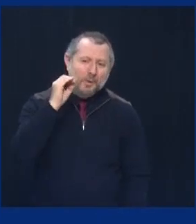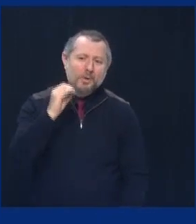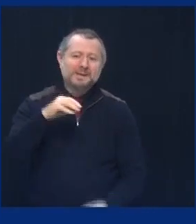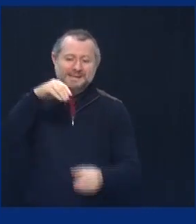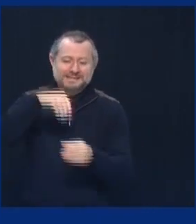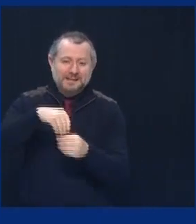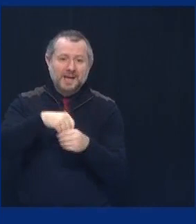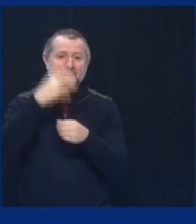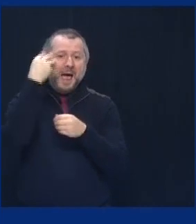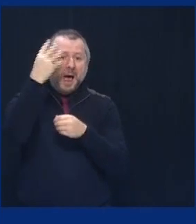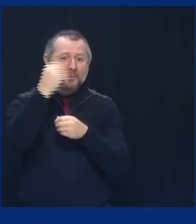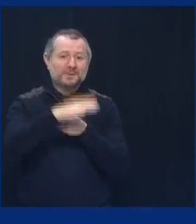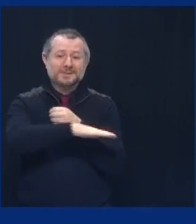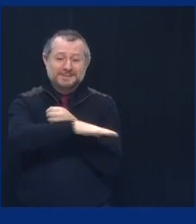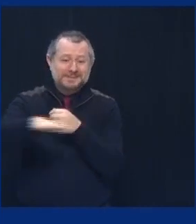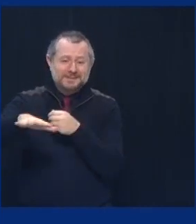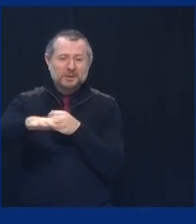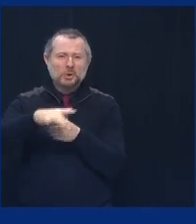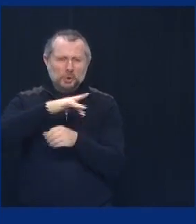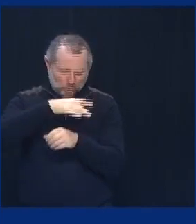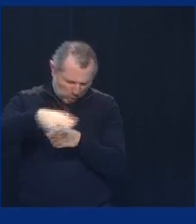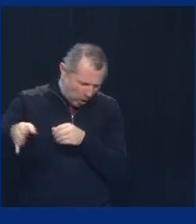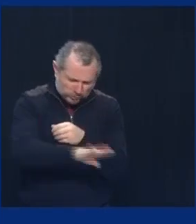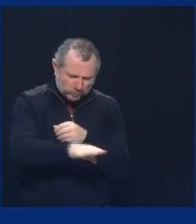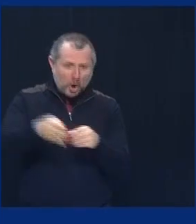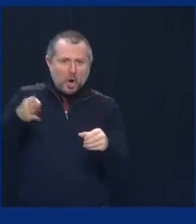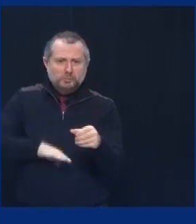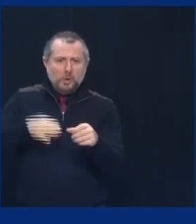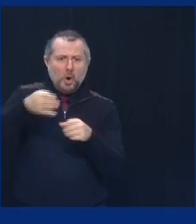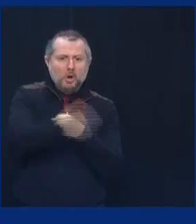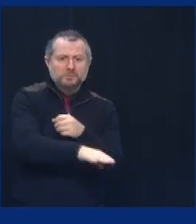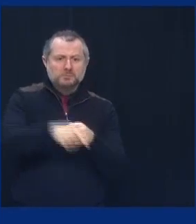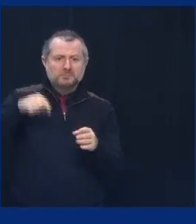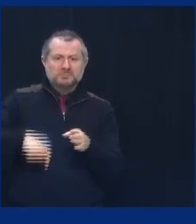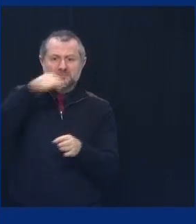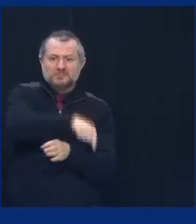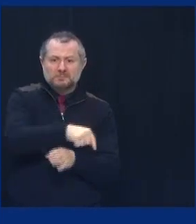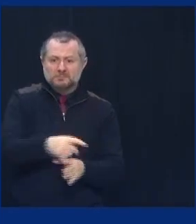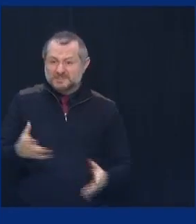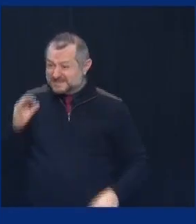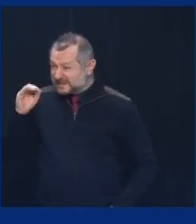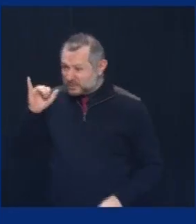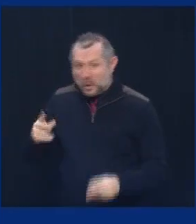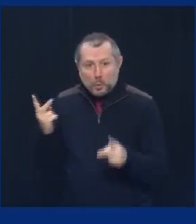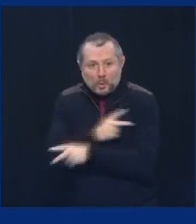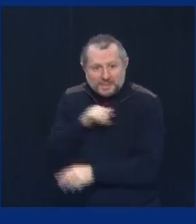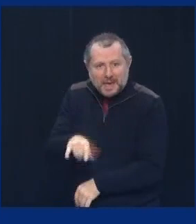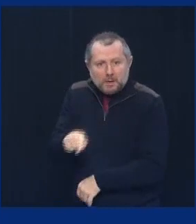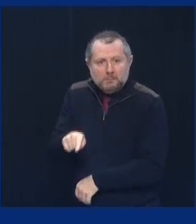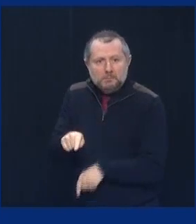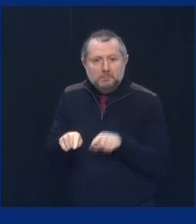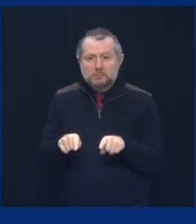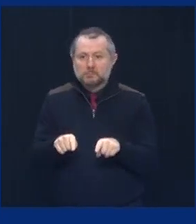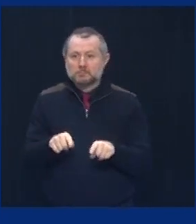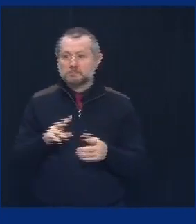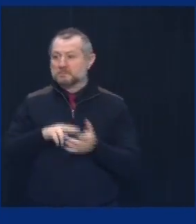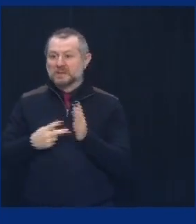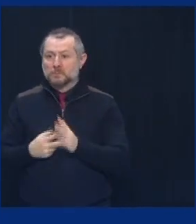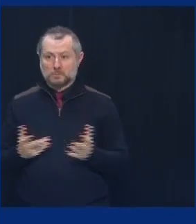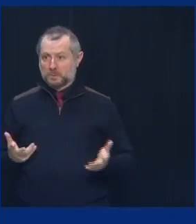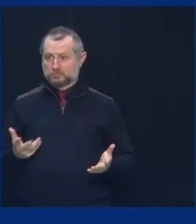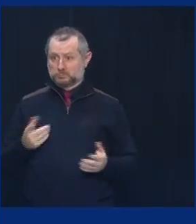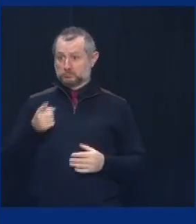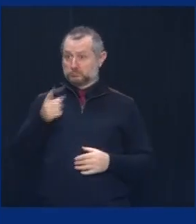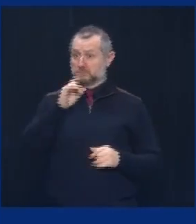That's the worst case scenario. And if we don't do something, we could wind up at